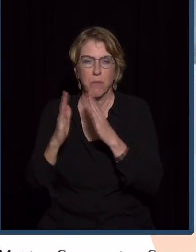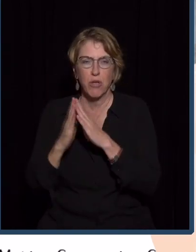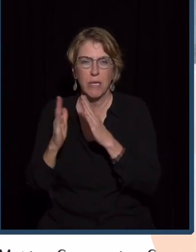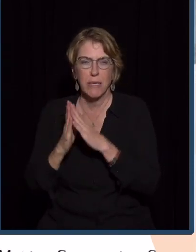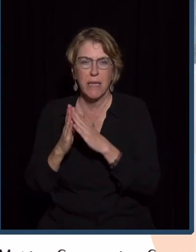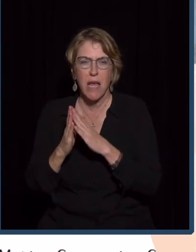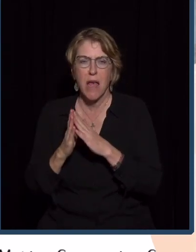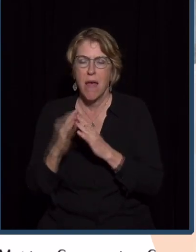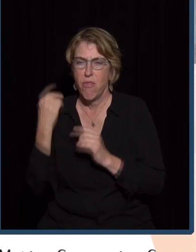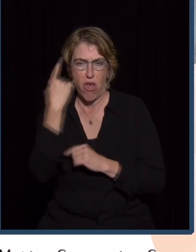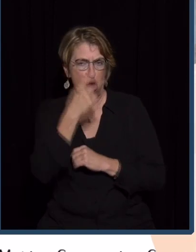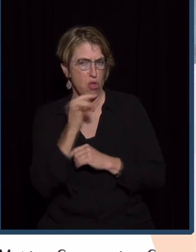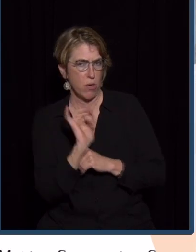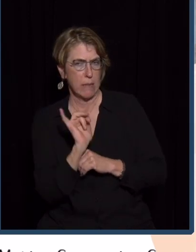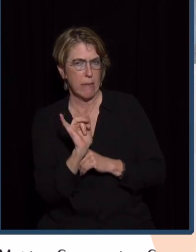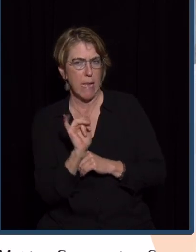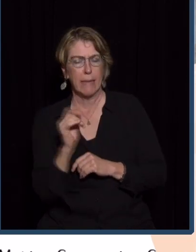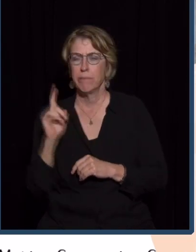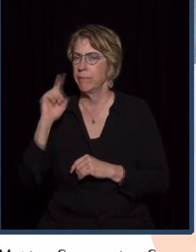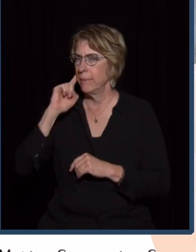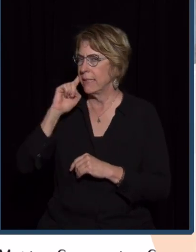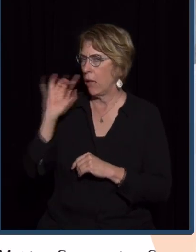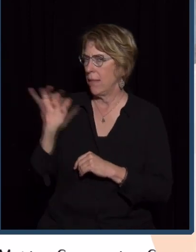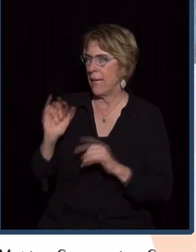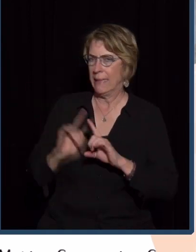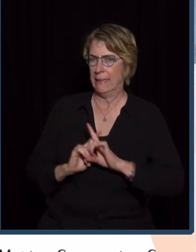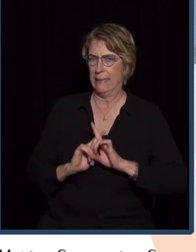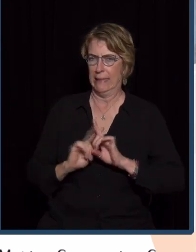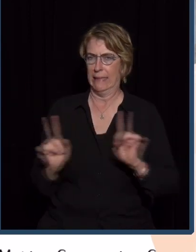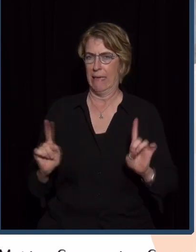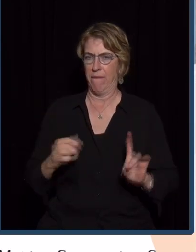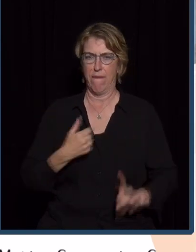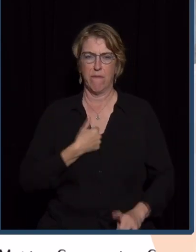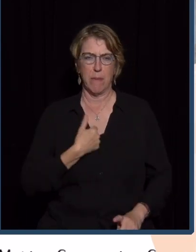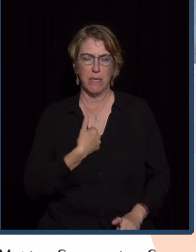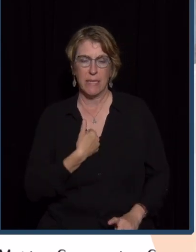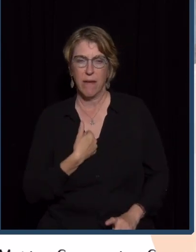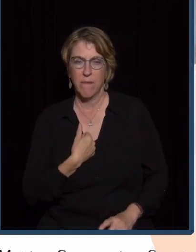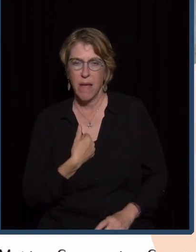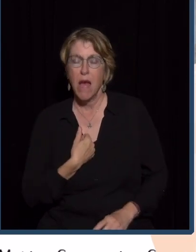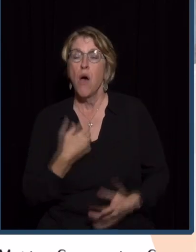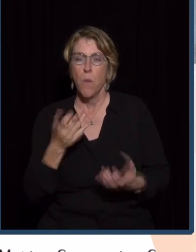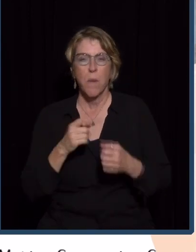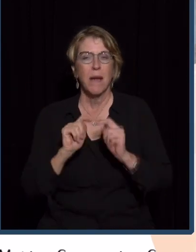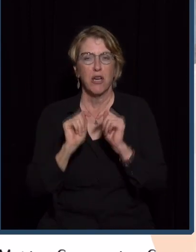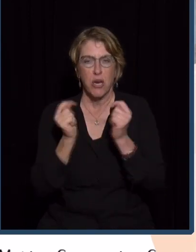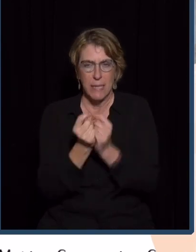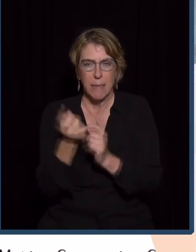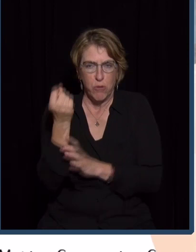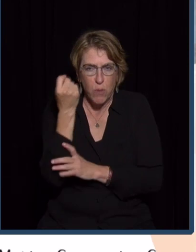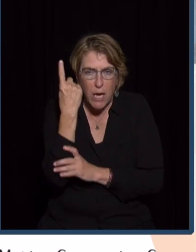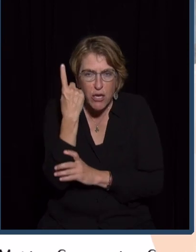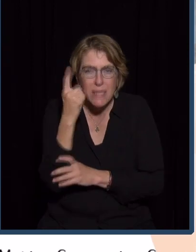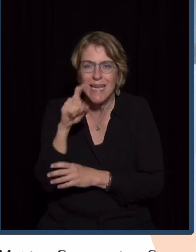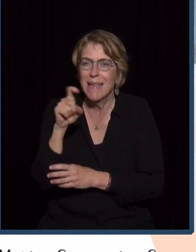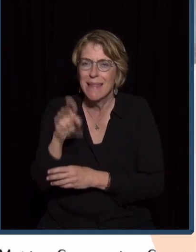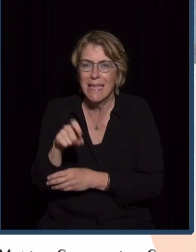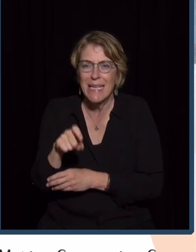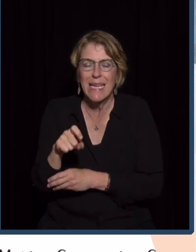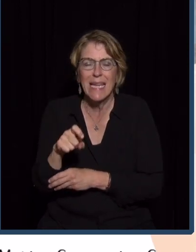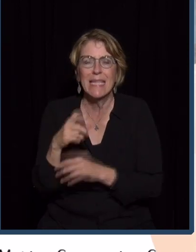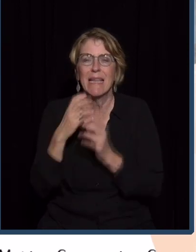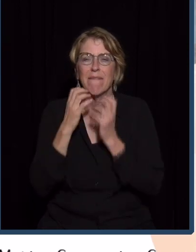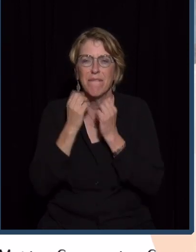sound different from ourselves. In turn, we'll ensure everyone on our team can better understand the needs, values, and wishes of